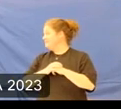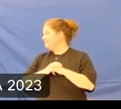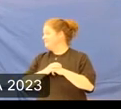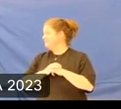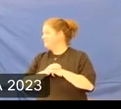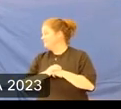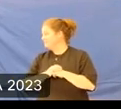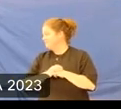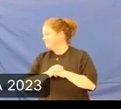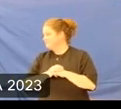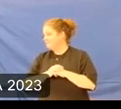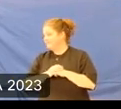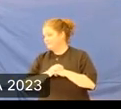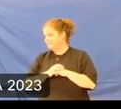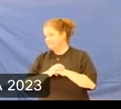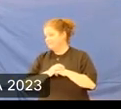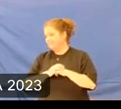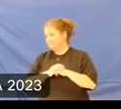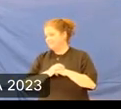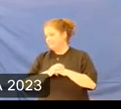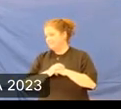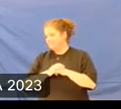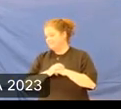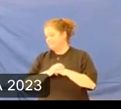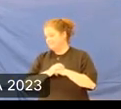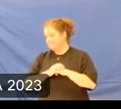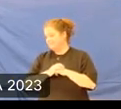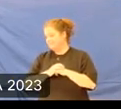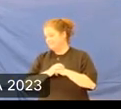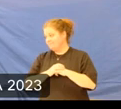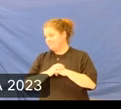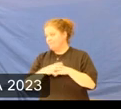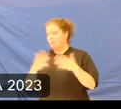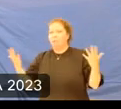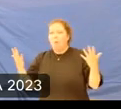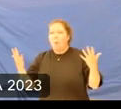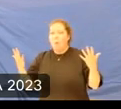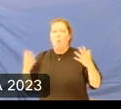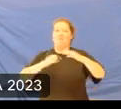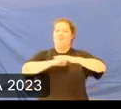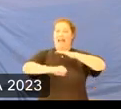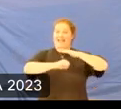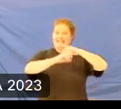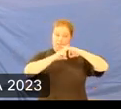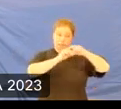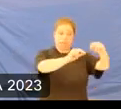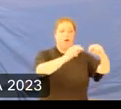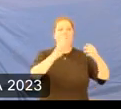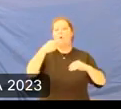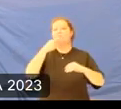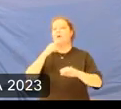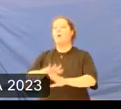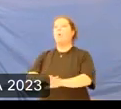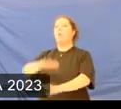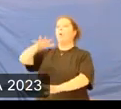and Carnap idea that we can state very general things, rule out lots of states of affairs with